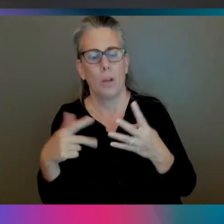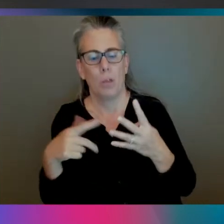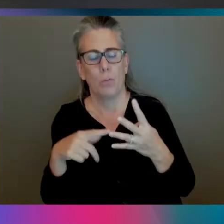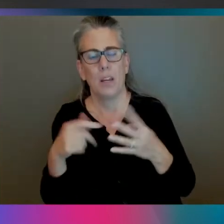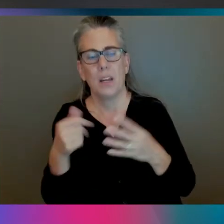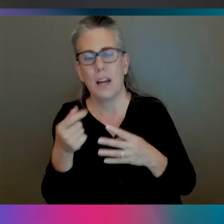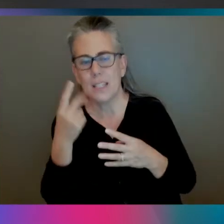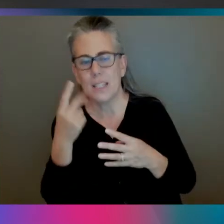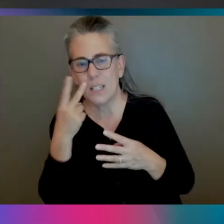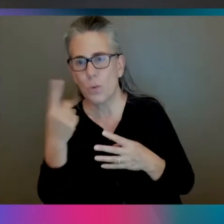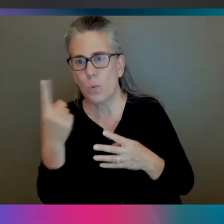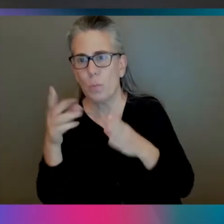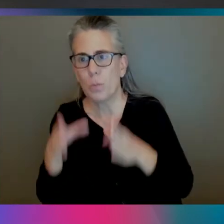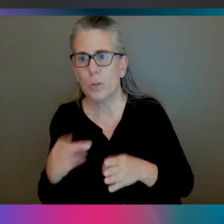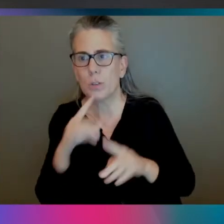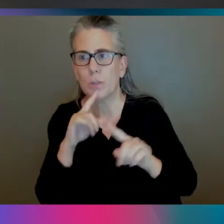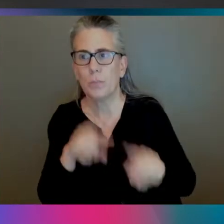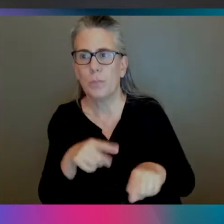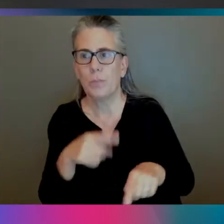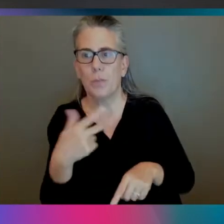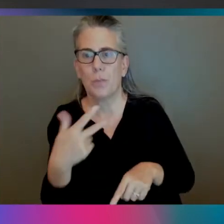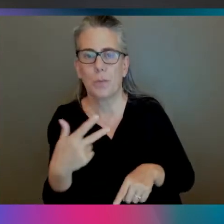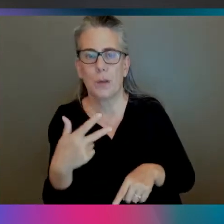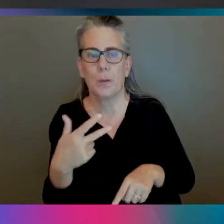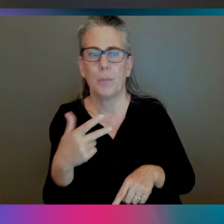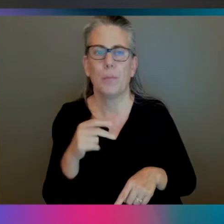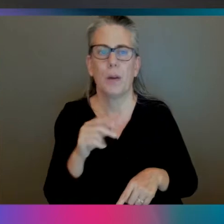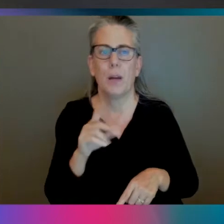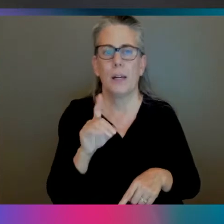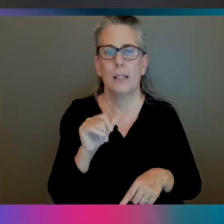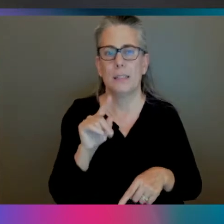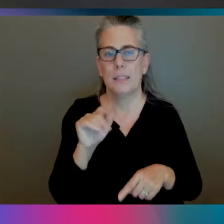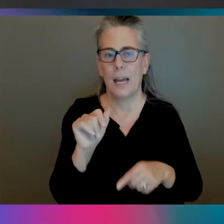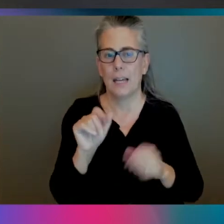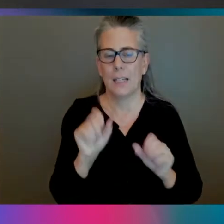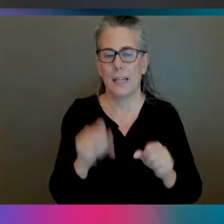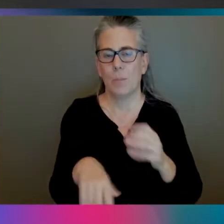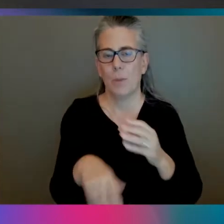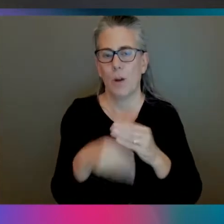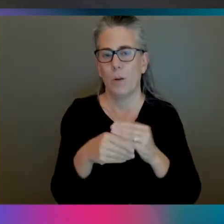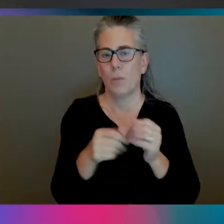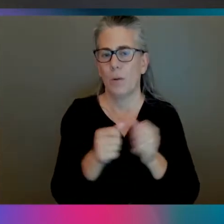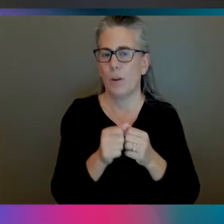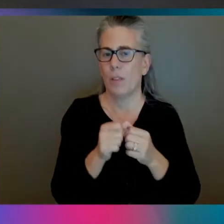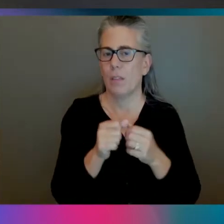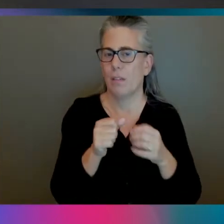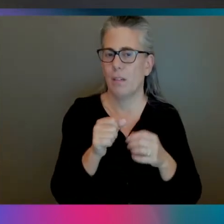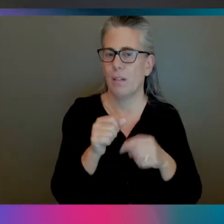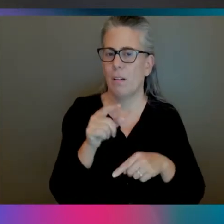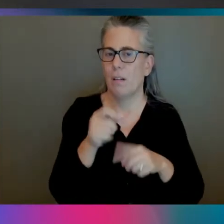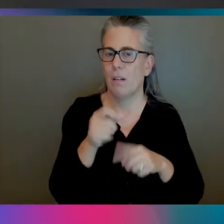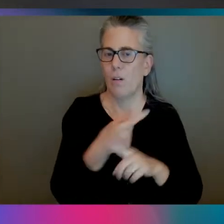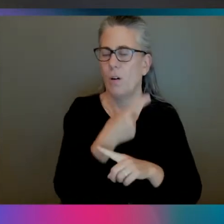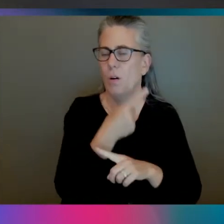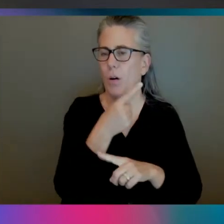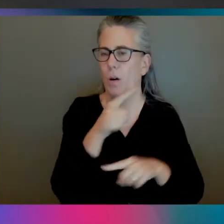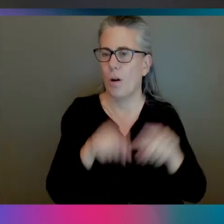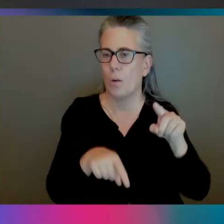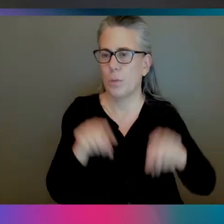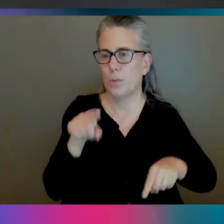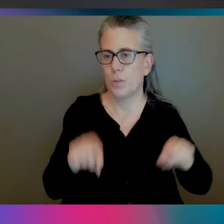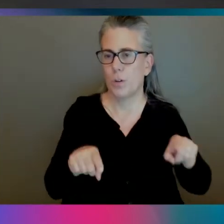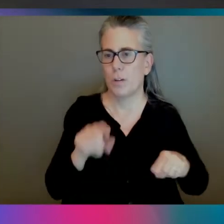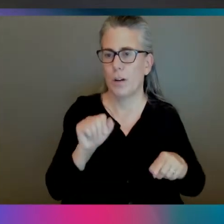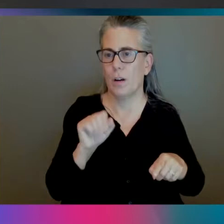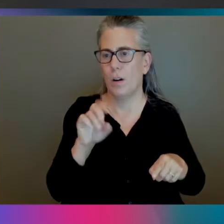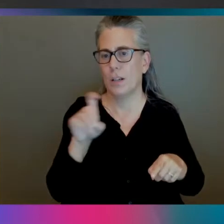Yeah, I kind of like that one so far. I think that's a, and I get that one would make sense too, because we are